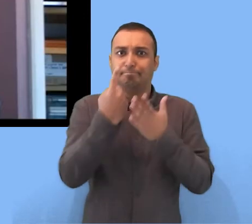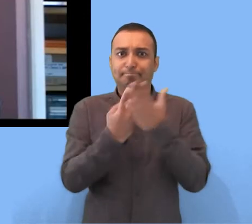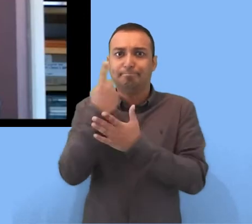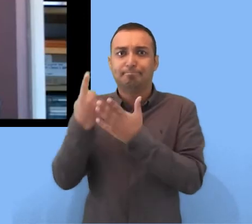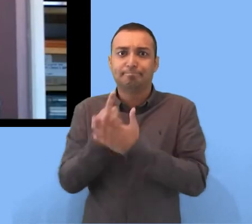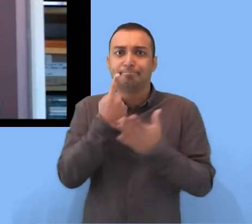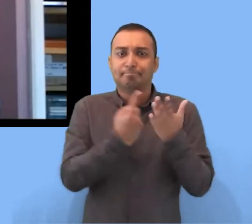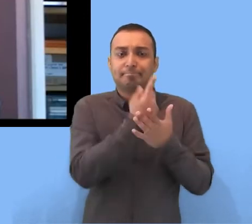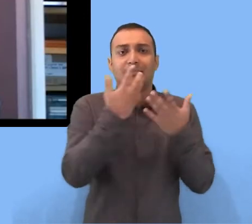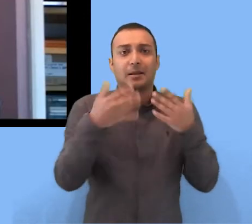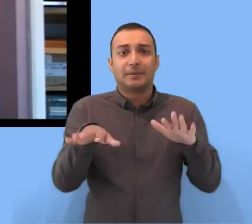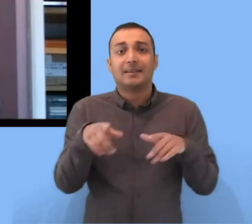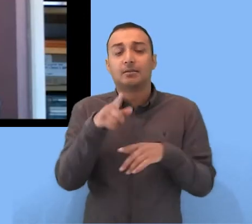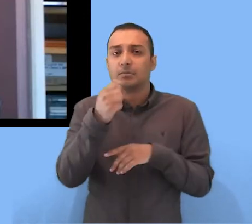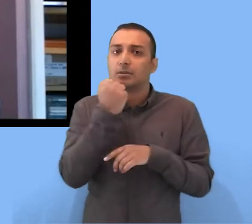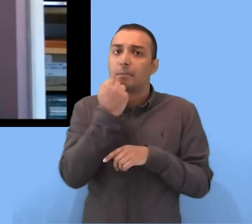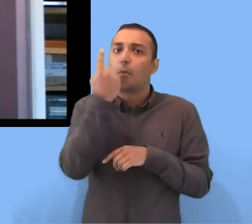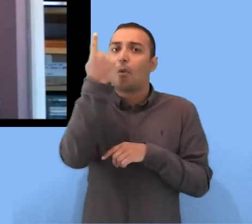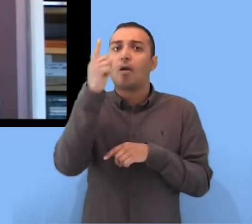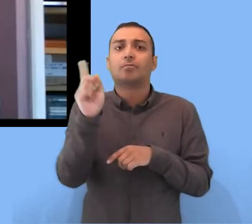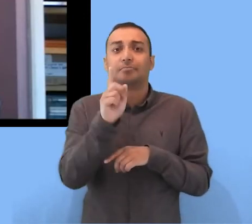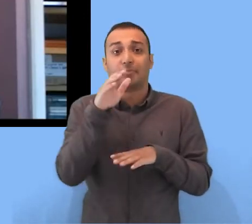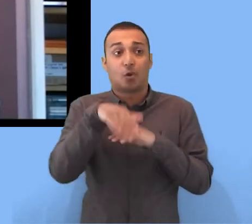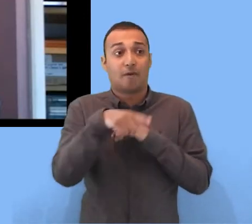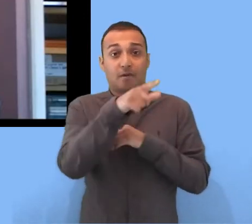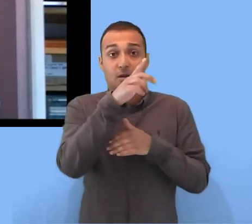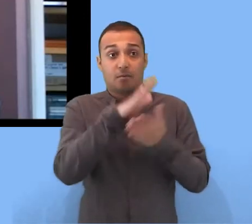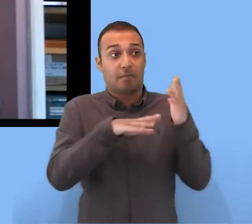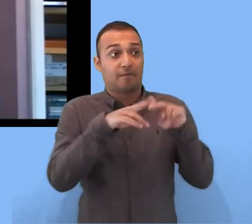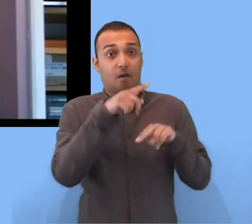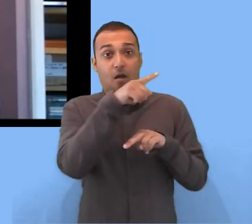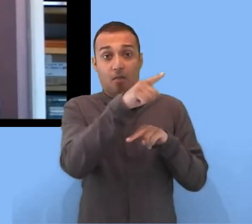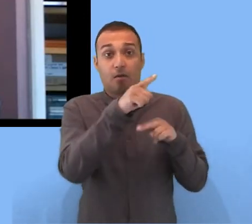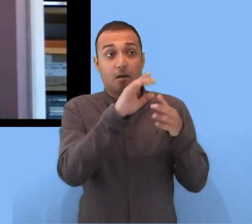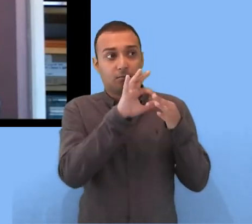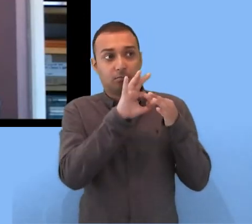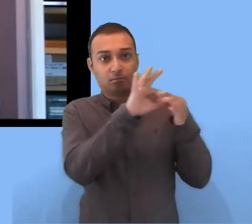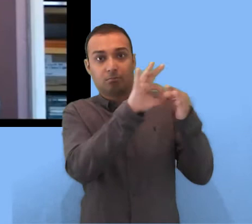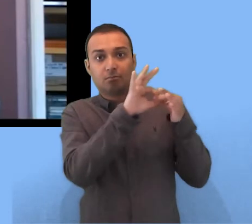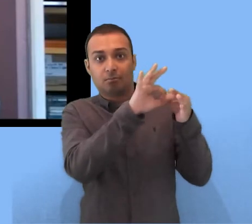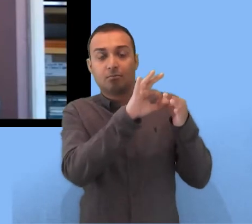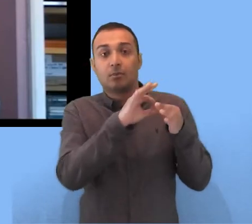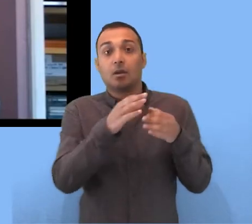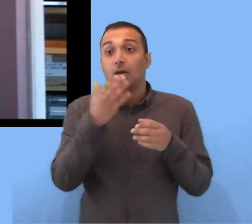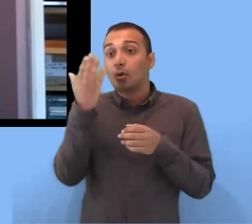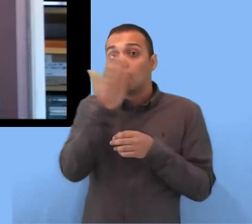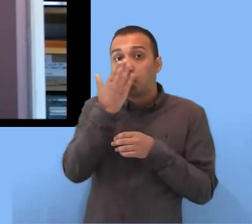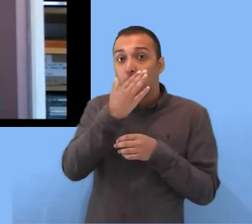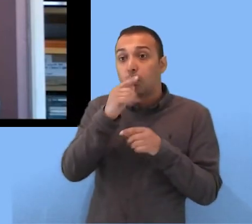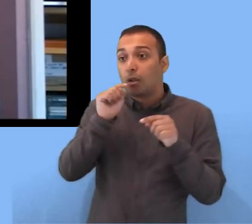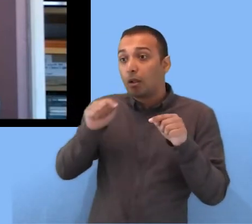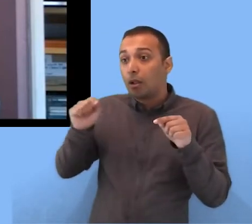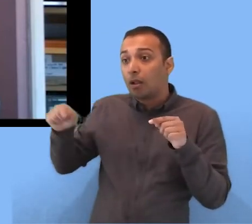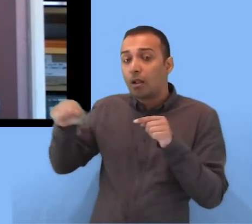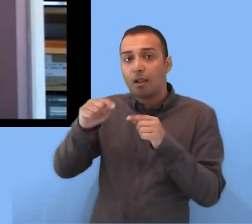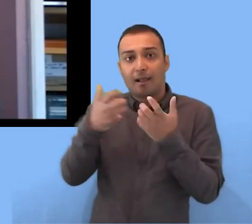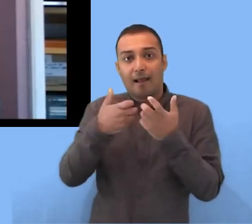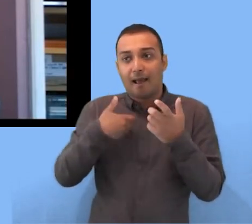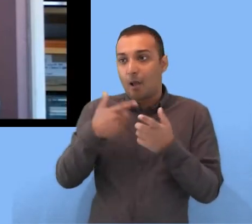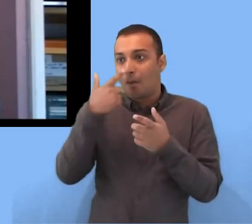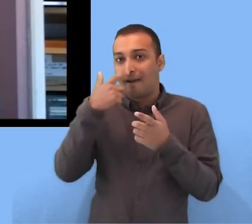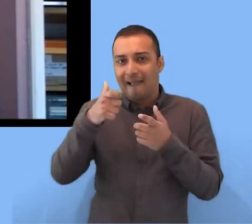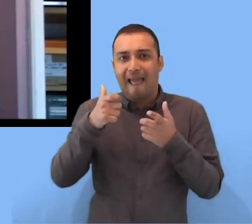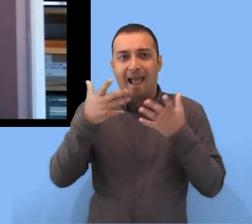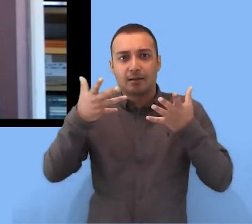so, in my view, than our parent partnerships. How schools and settings can nurture these relationships and have the maximum